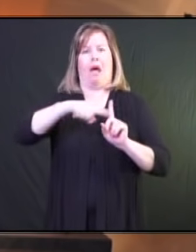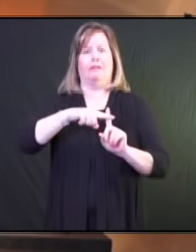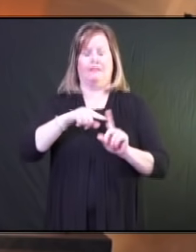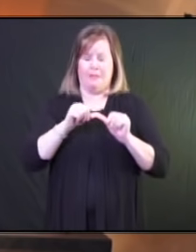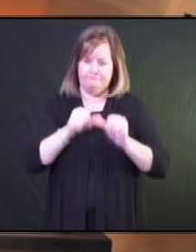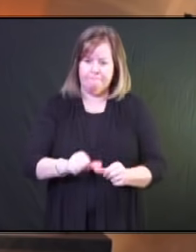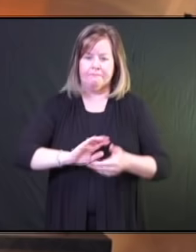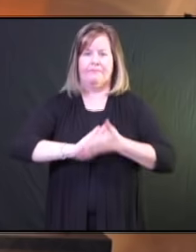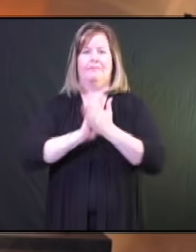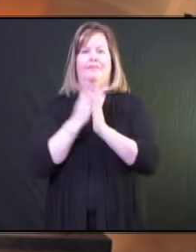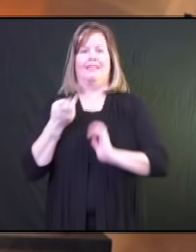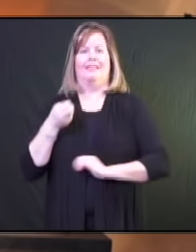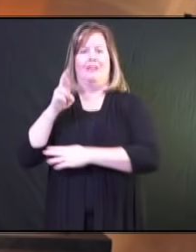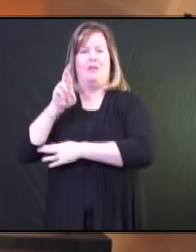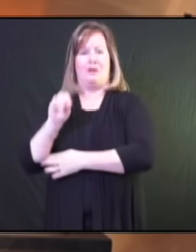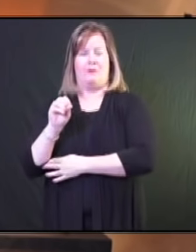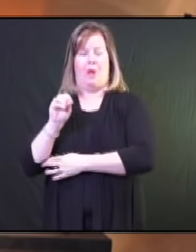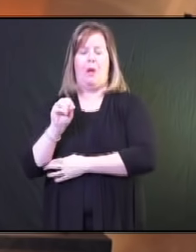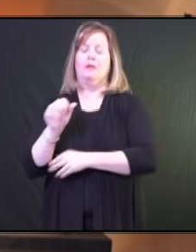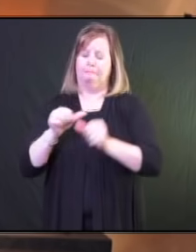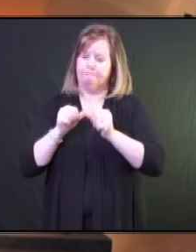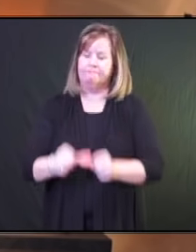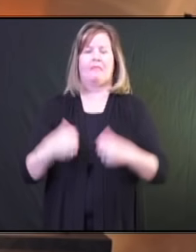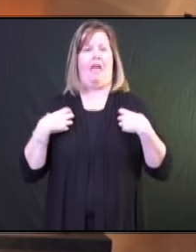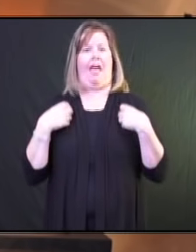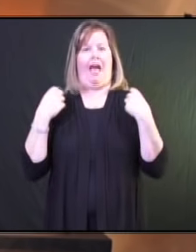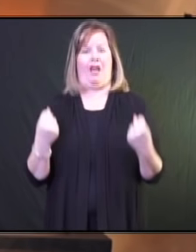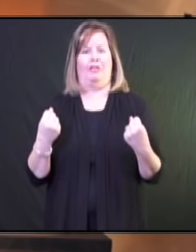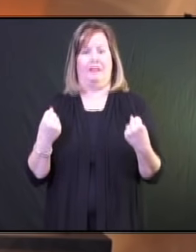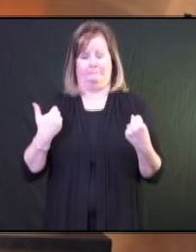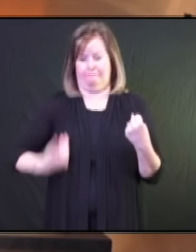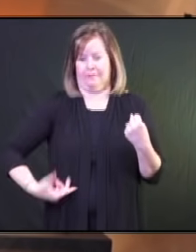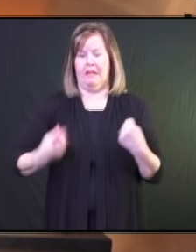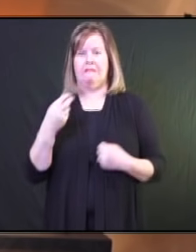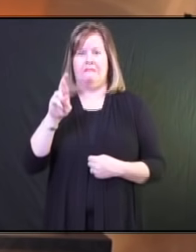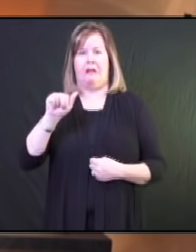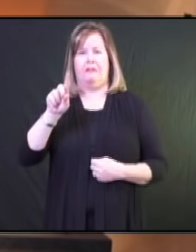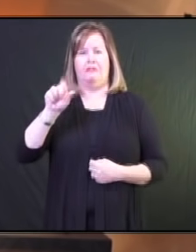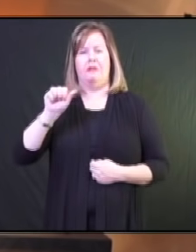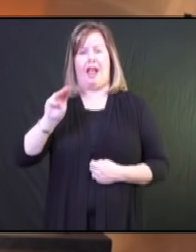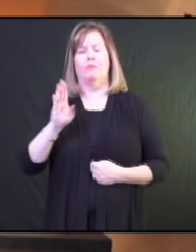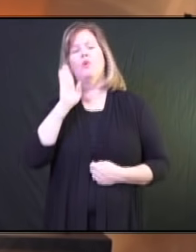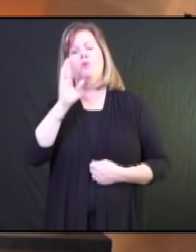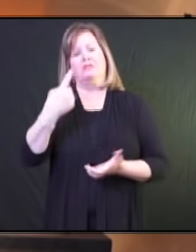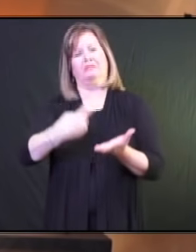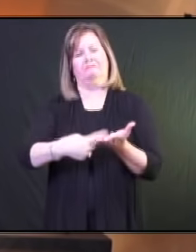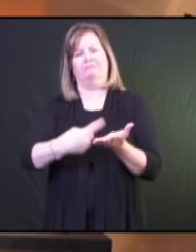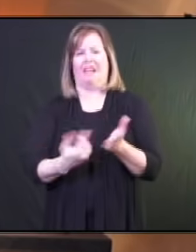and stay healthy. I'm Dr. Adam London, Director of the Kent County Health Department, and I'll talk to you tomorrow.